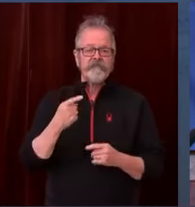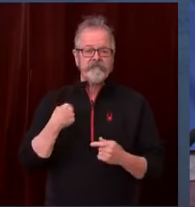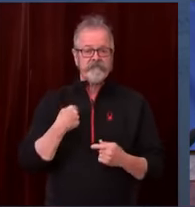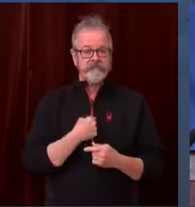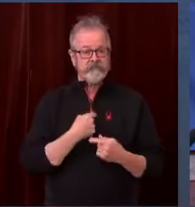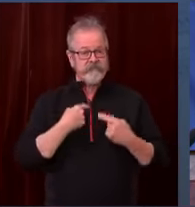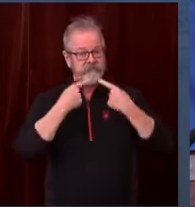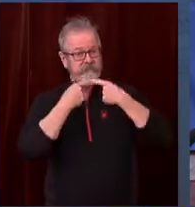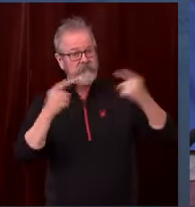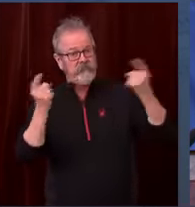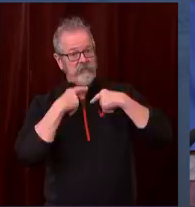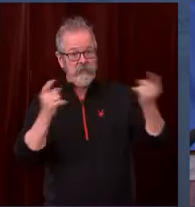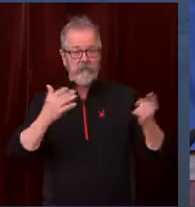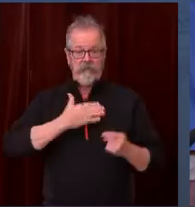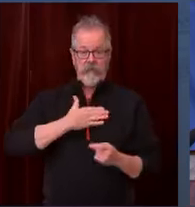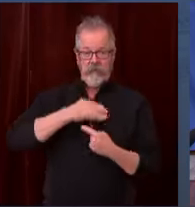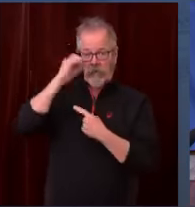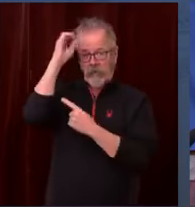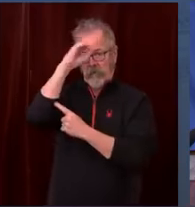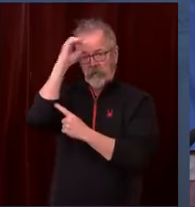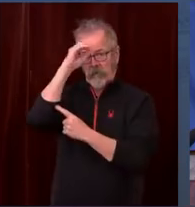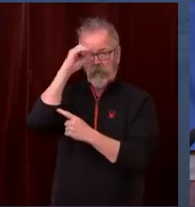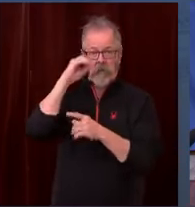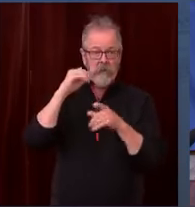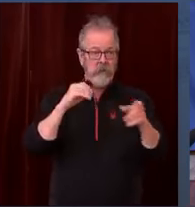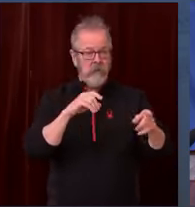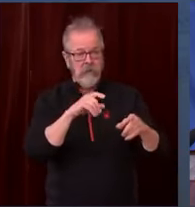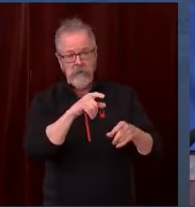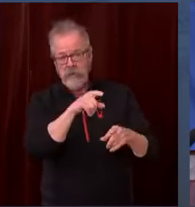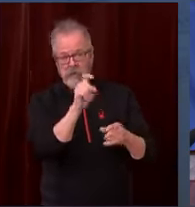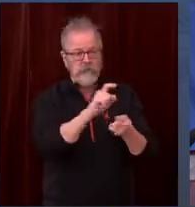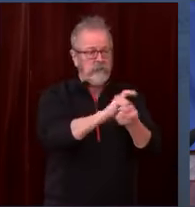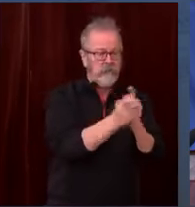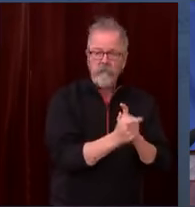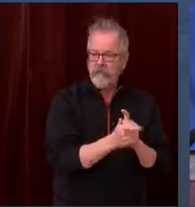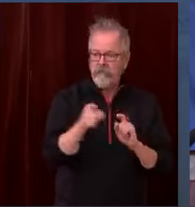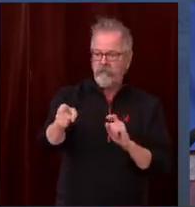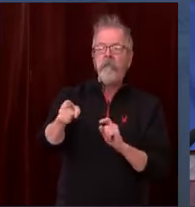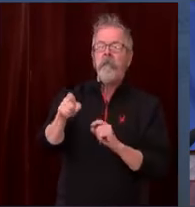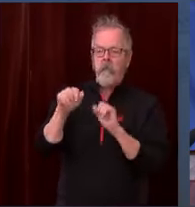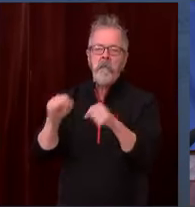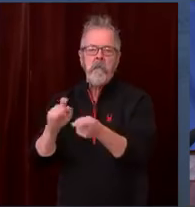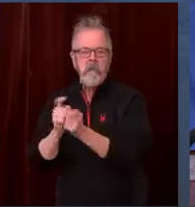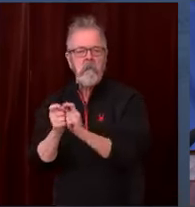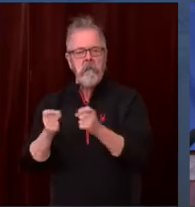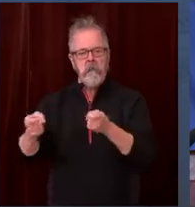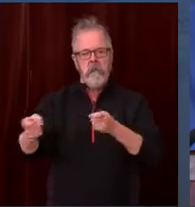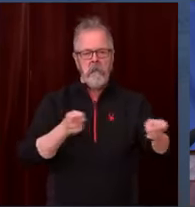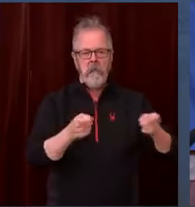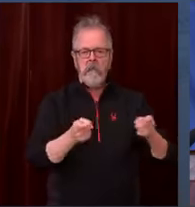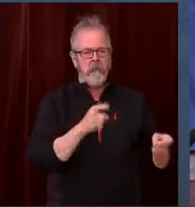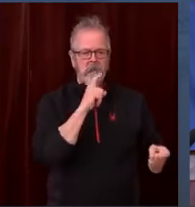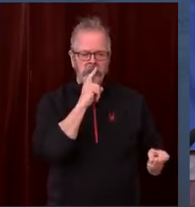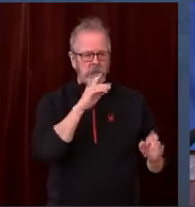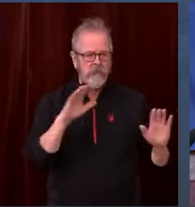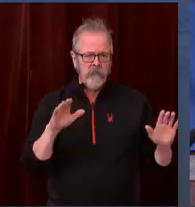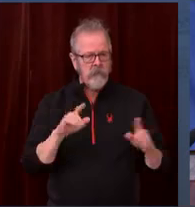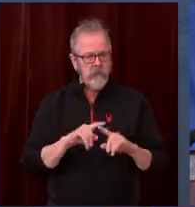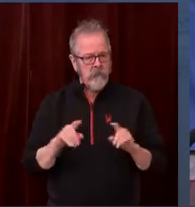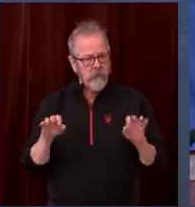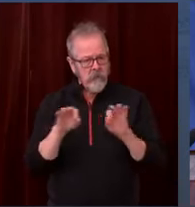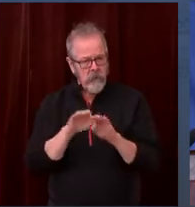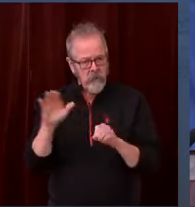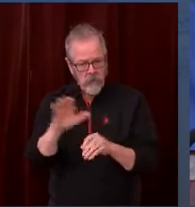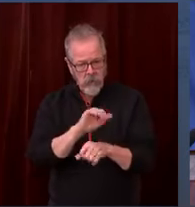extraordinary task of disseminating vaccines, and we can't distract or demoralize the staff or undermine public trust at